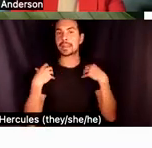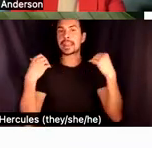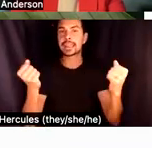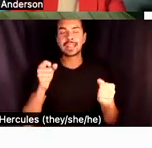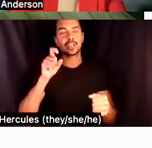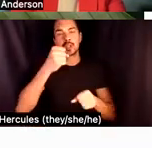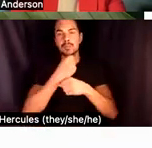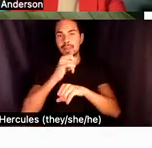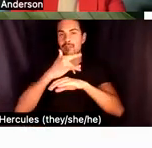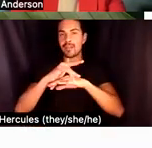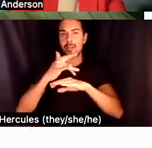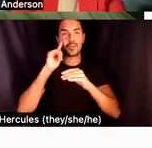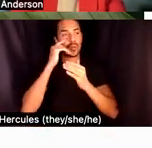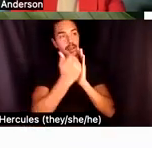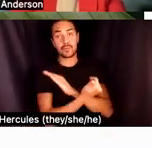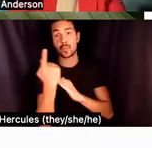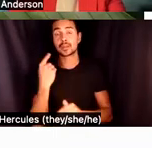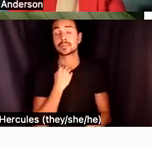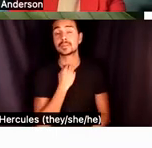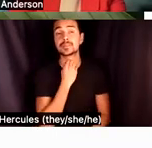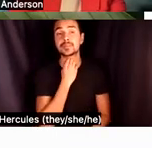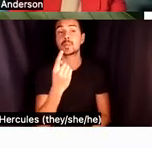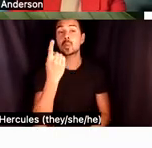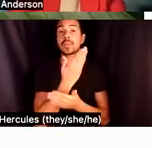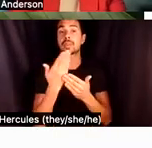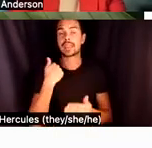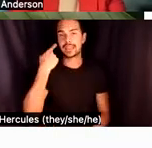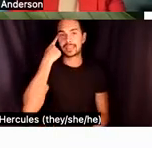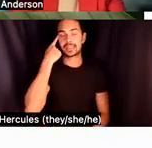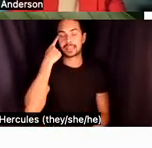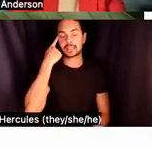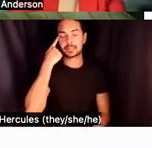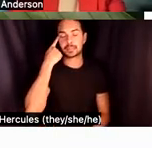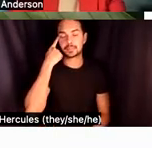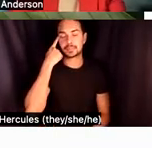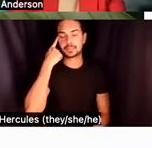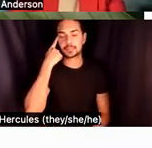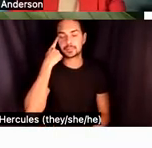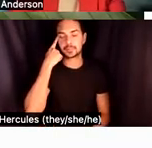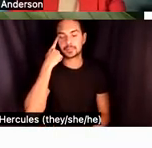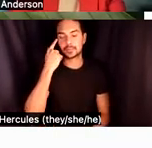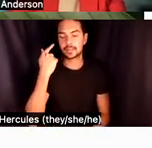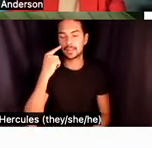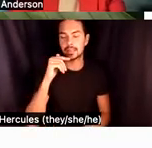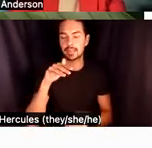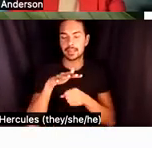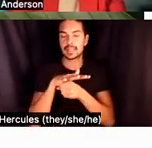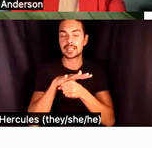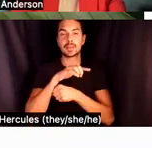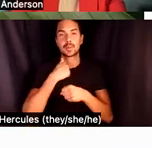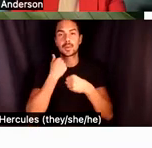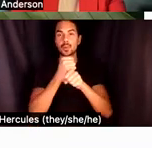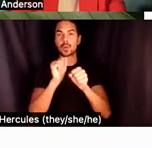made available to everybody. One of the things I think, the space that we created with the